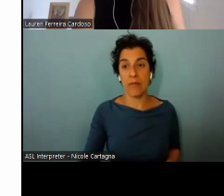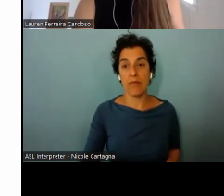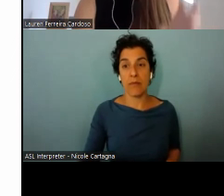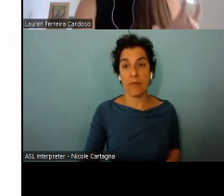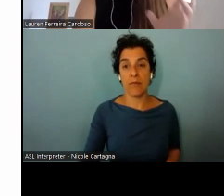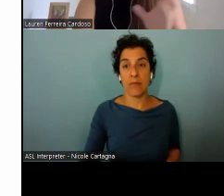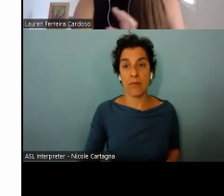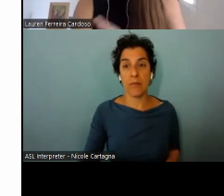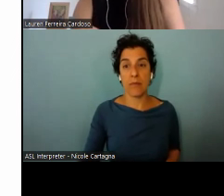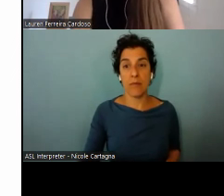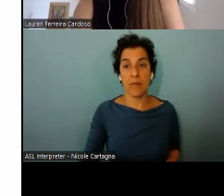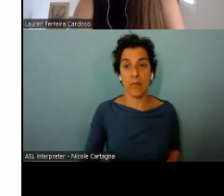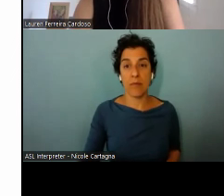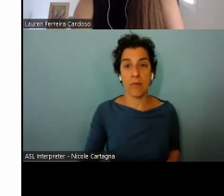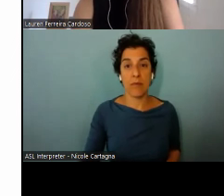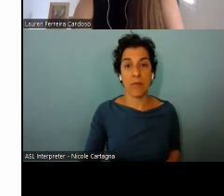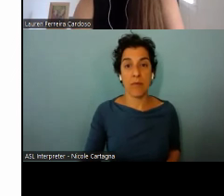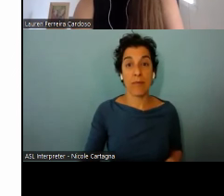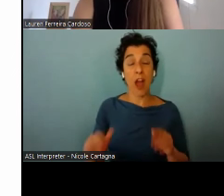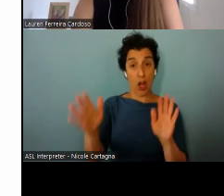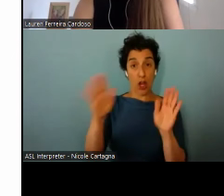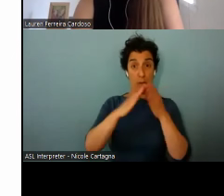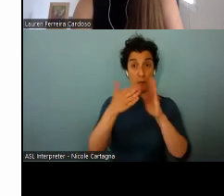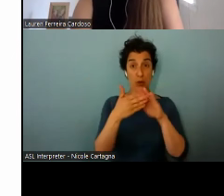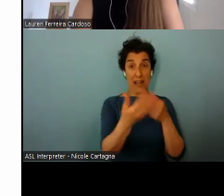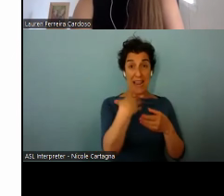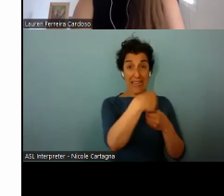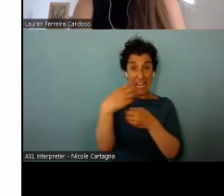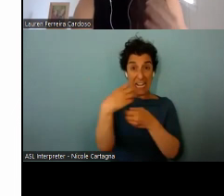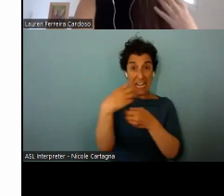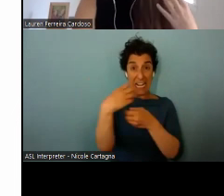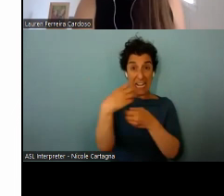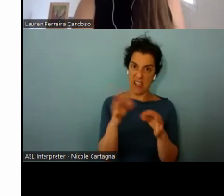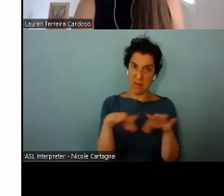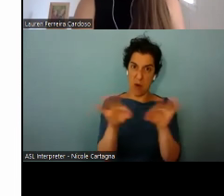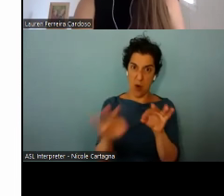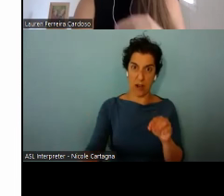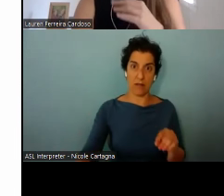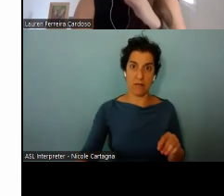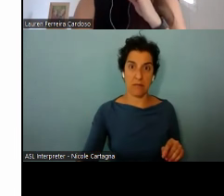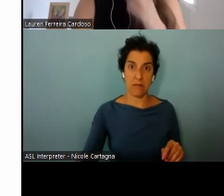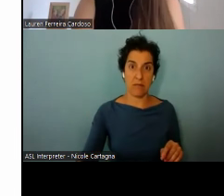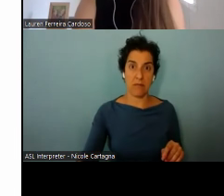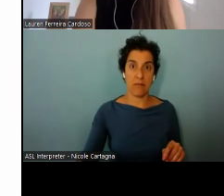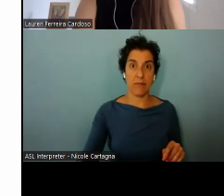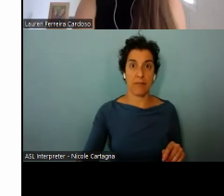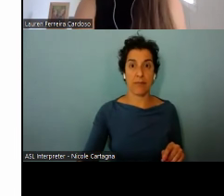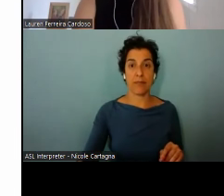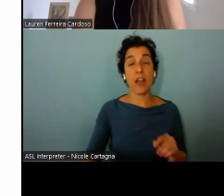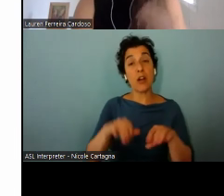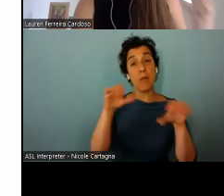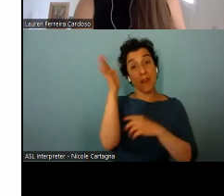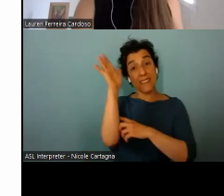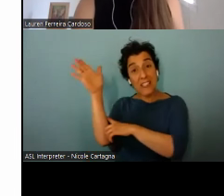into the action component of this research was really important. So making sure we were doing presentations, that we were sharing